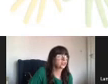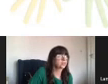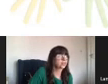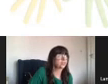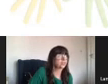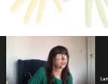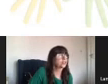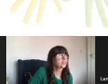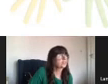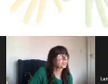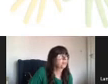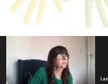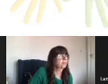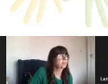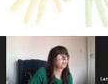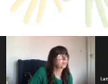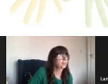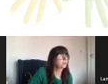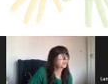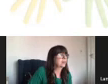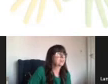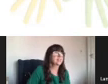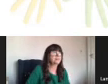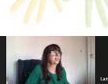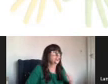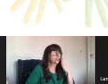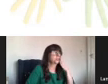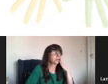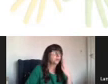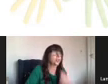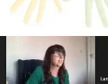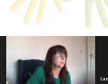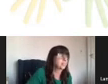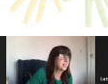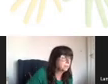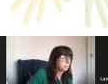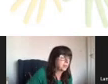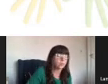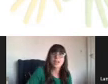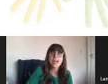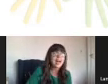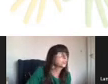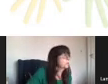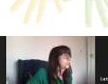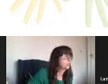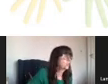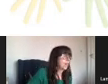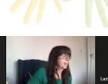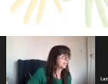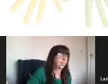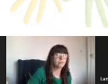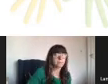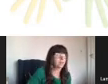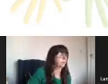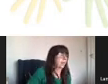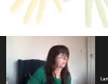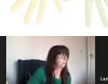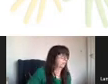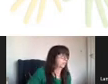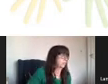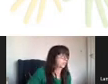hearing and don't sign. So there is still a barrier in place. And we have a similar issue communicating with disabled people as we do as